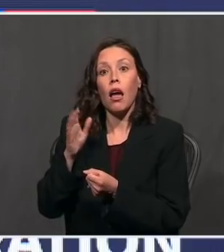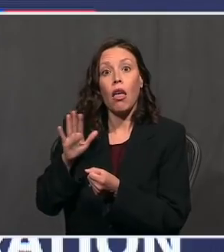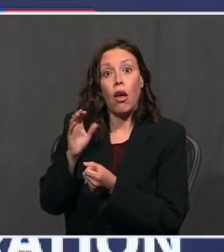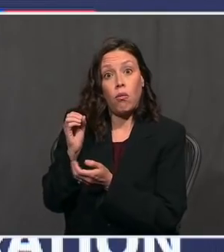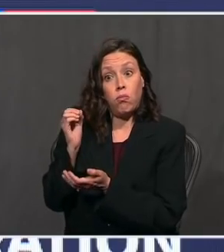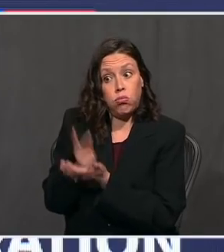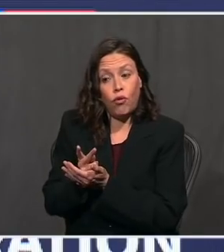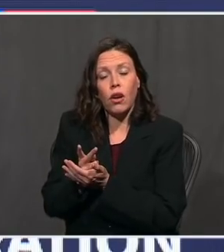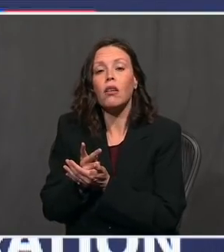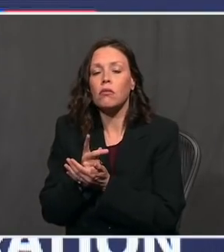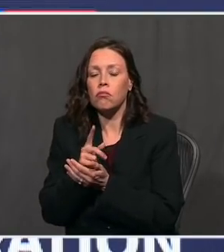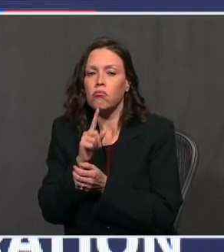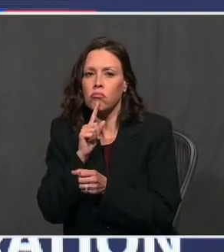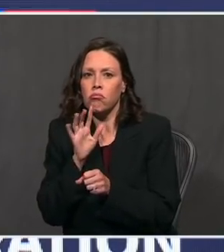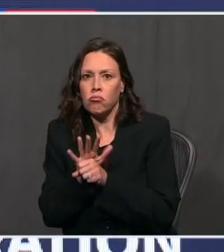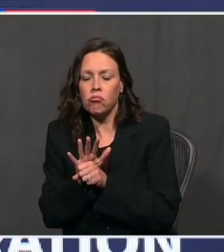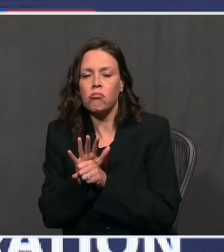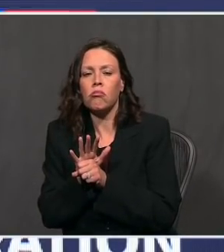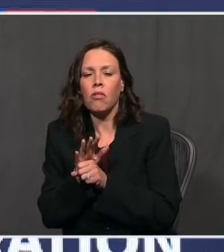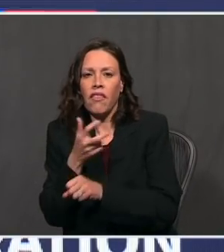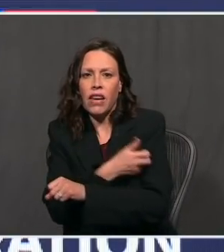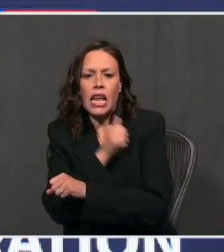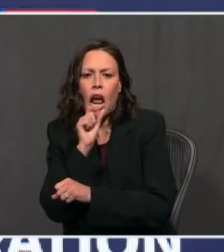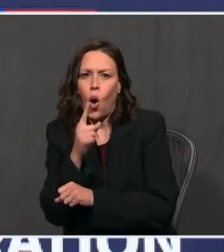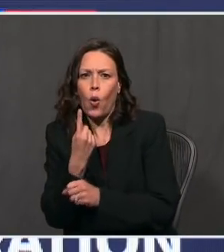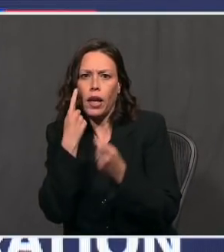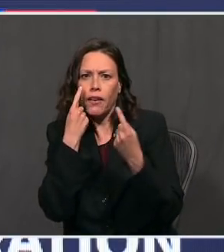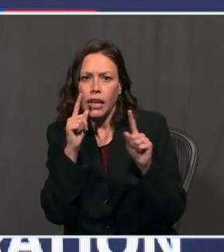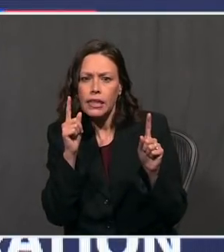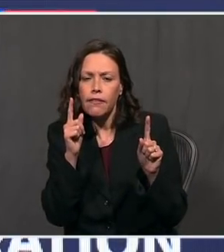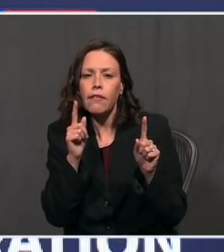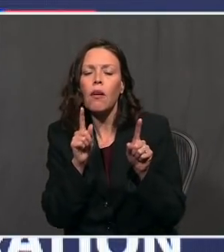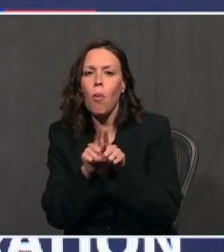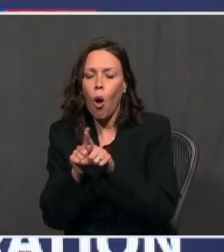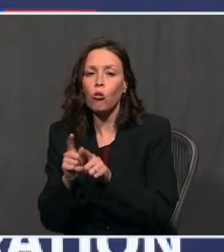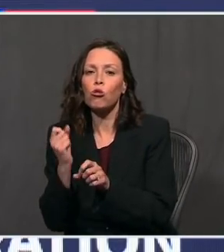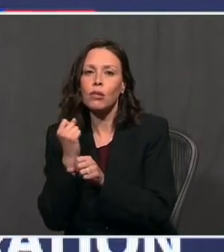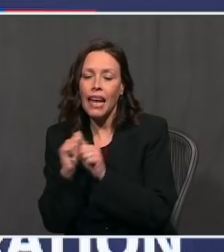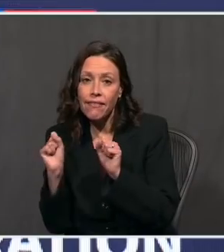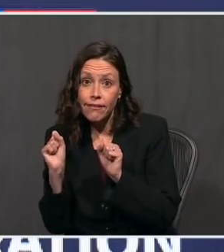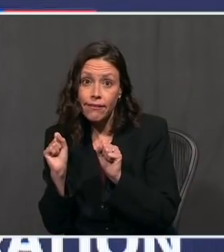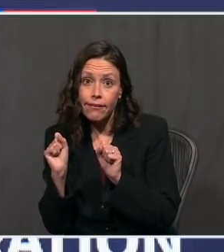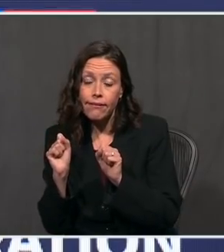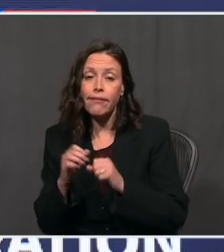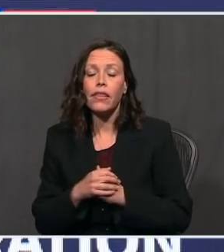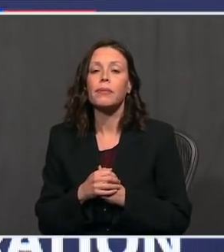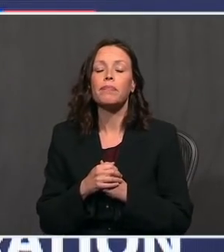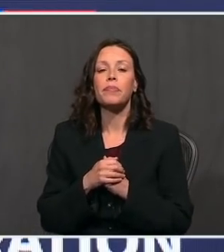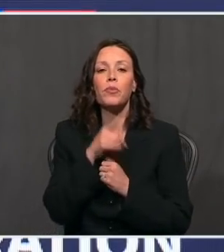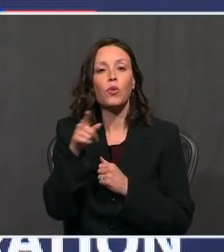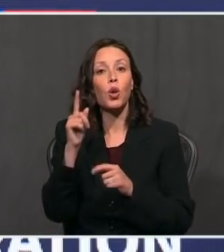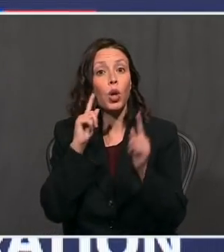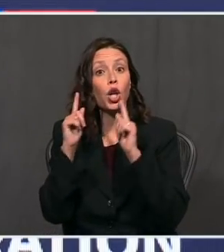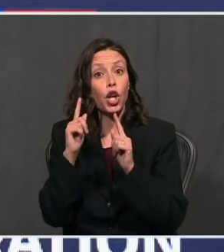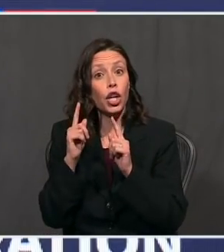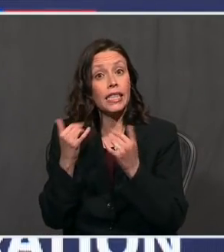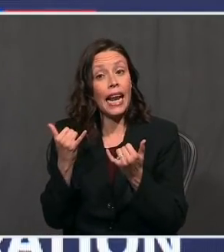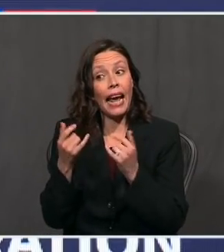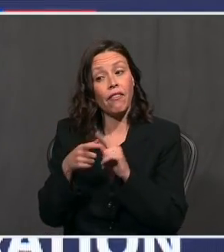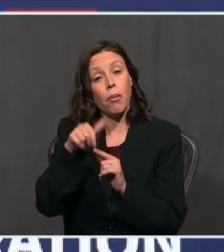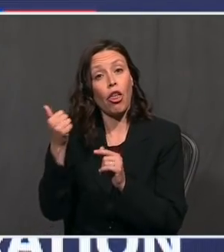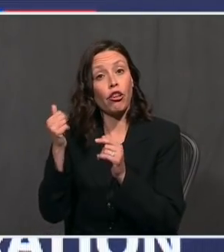is ensured that this vaccine is not just effective, but is safe. And as you heard today as